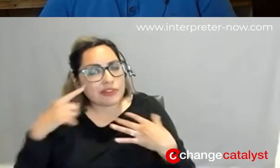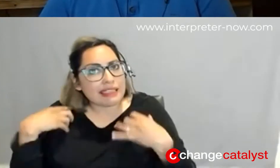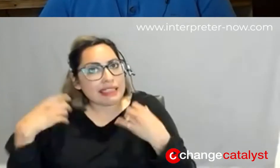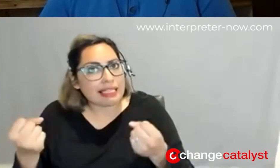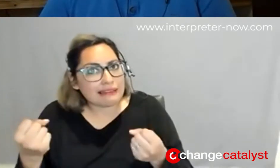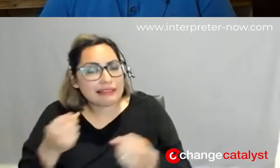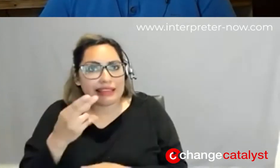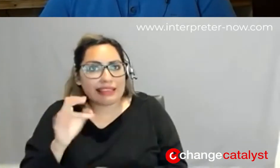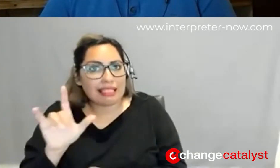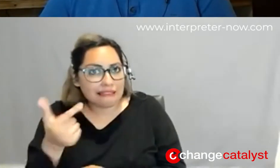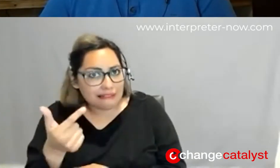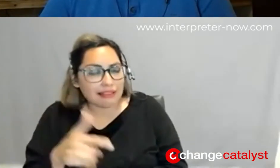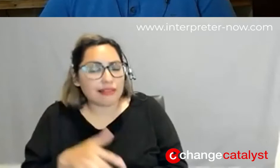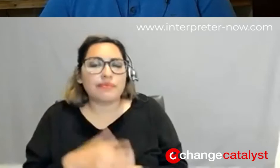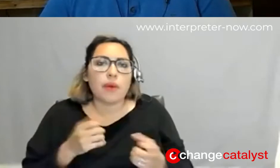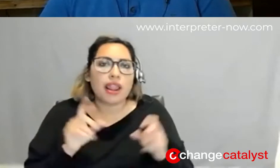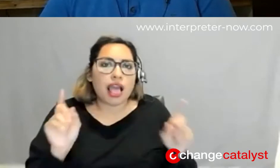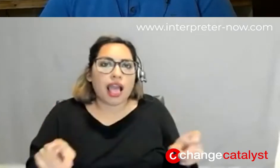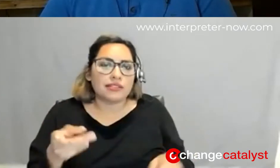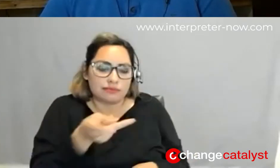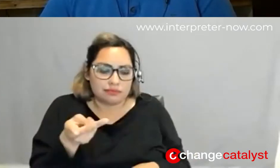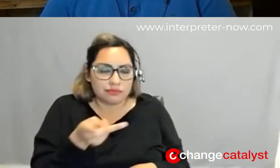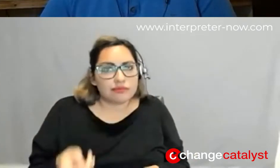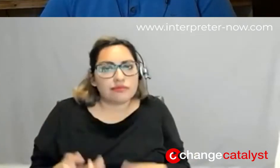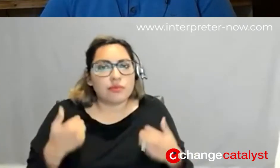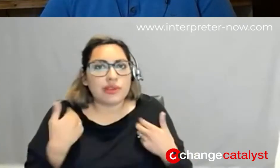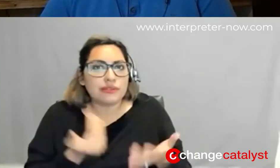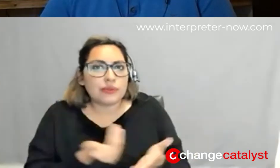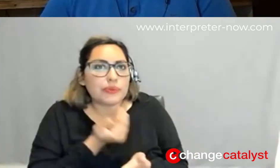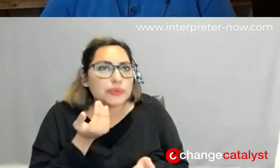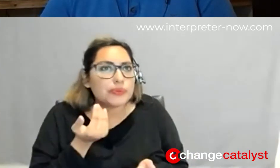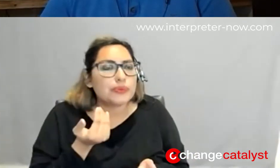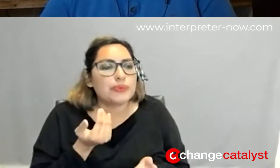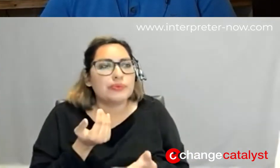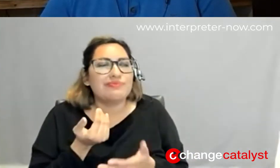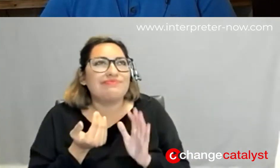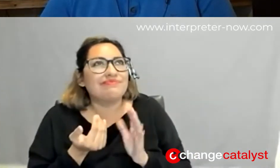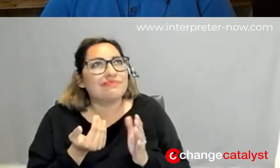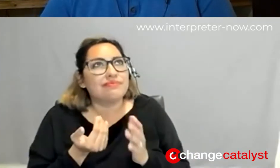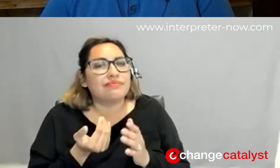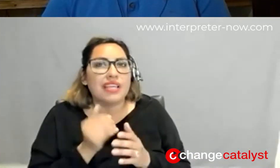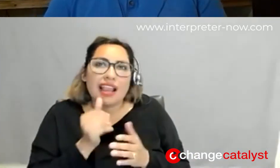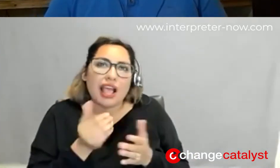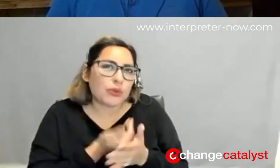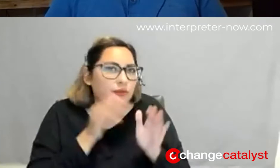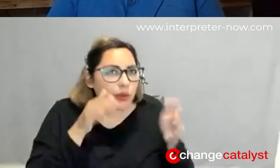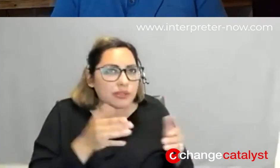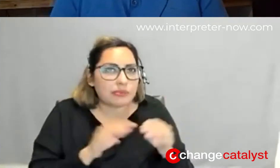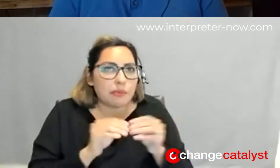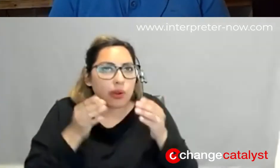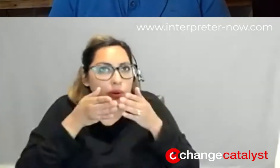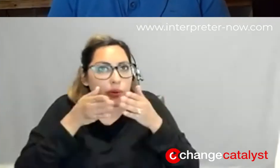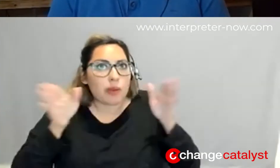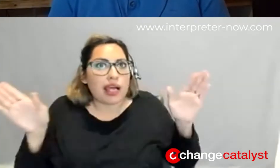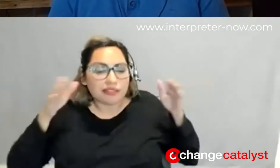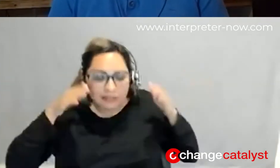but I want to ask you both, there's been a new, I wouldn't say a new focus, but a wider focus, a broader